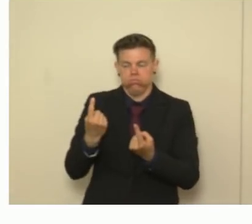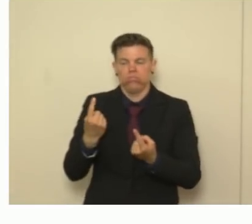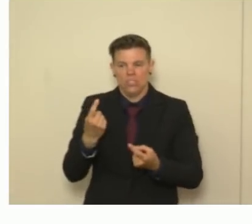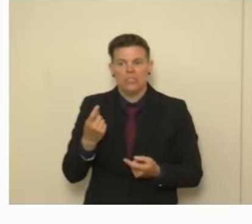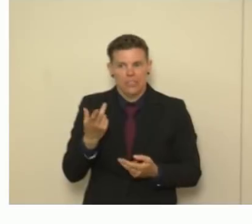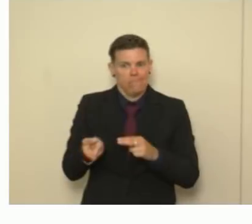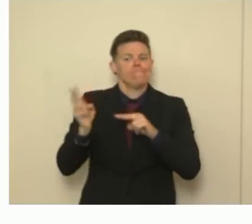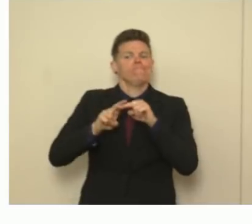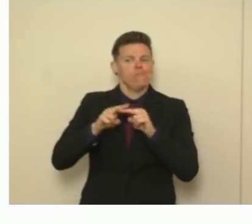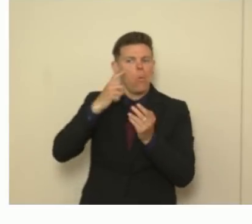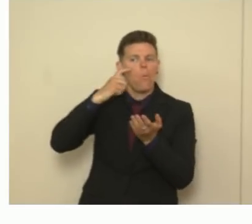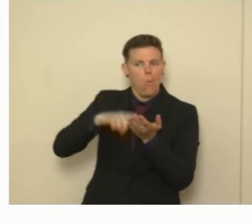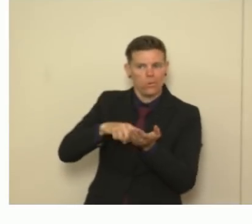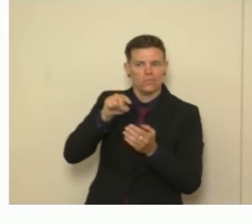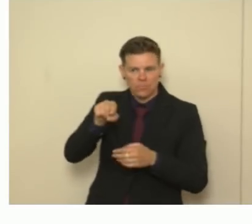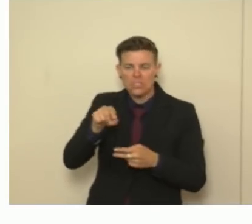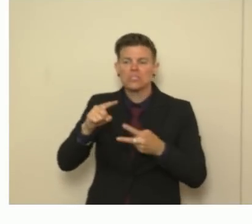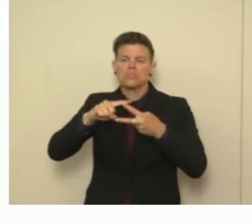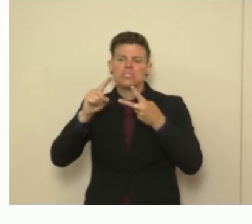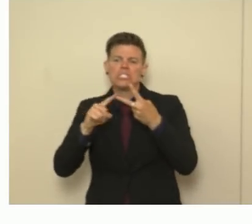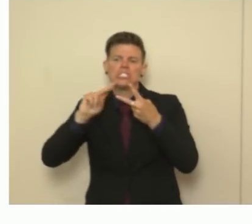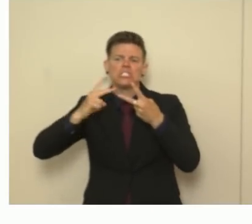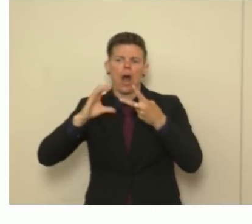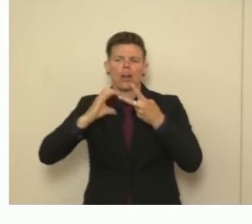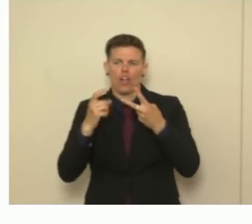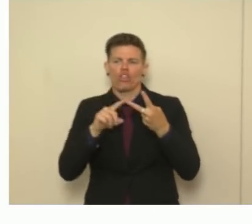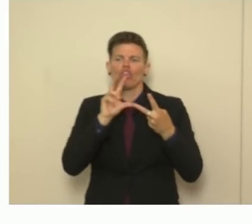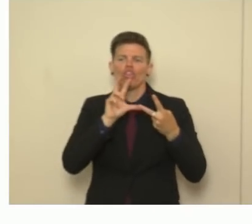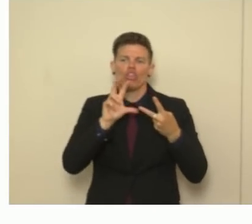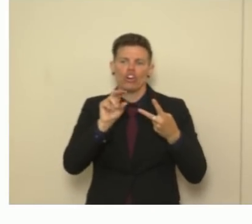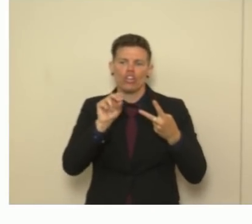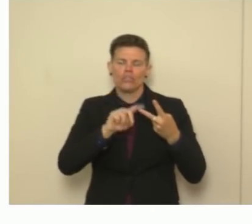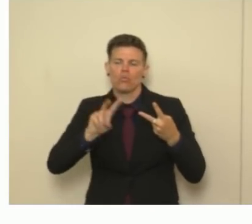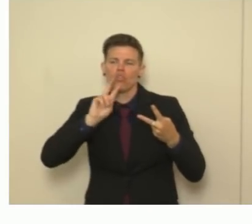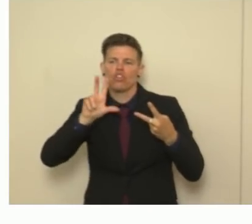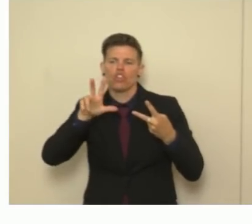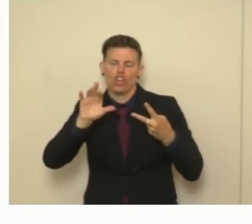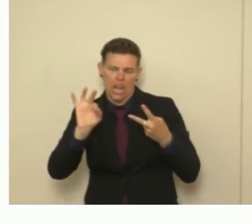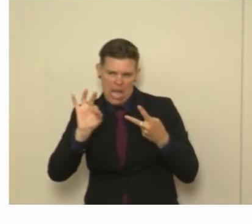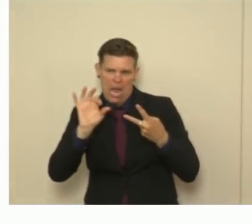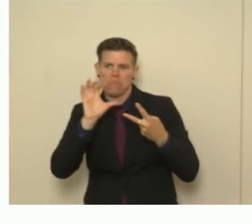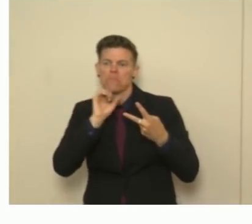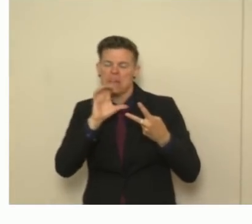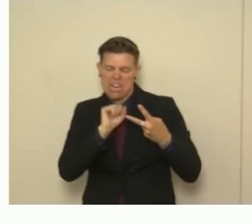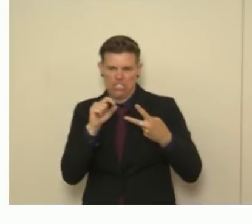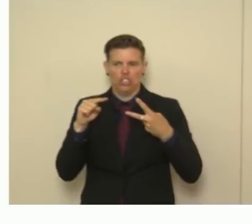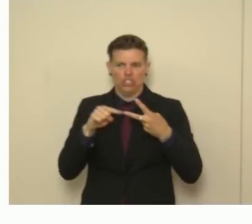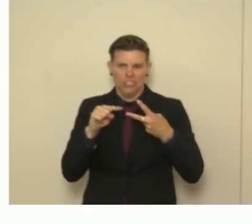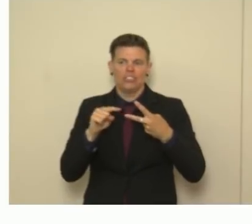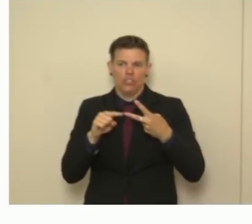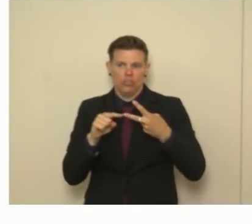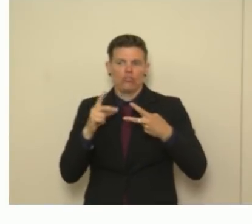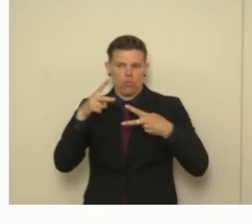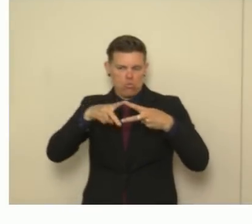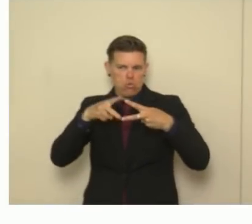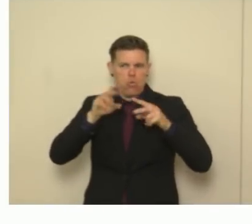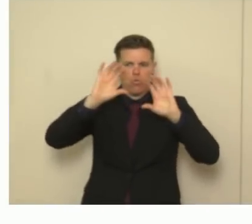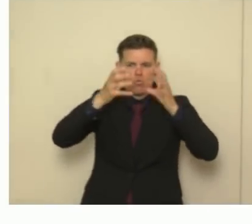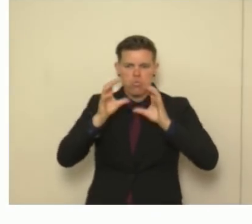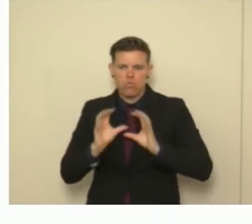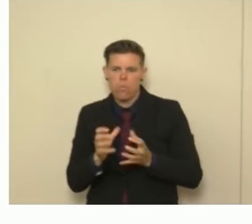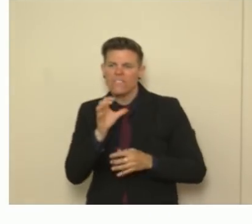largest group in terms of cases is the 30 to 39-year-old age group. So those answer some of the questions that we